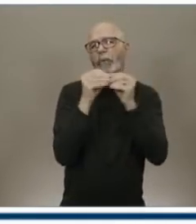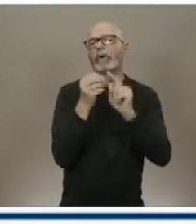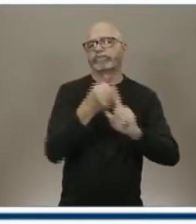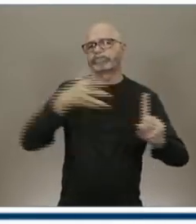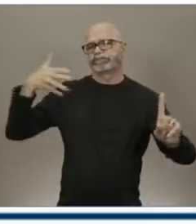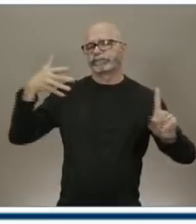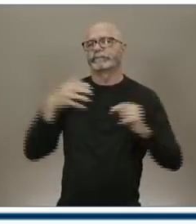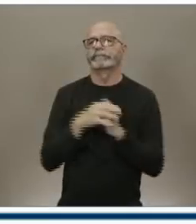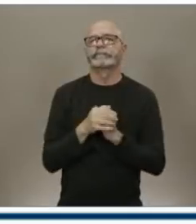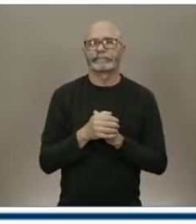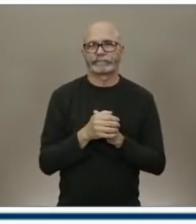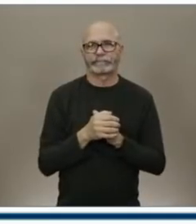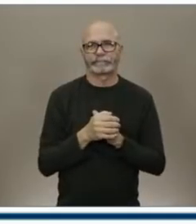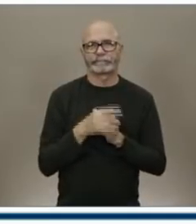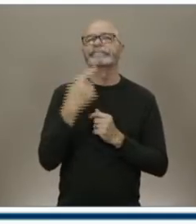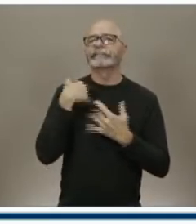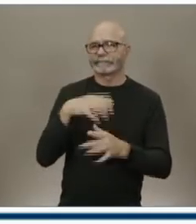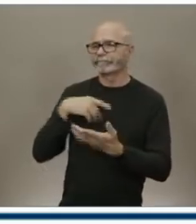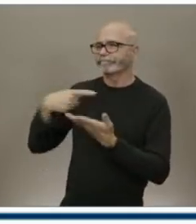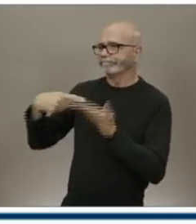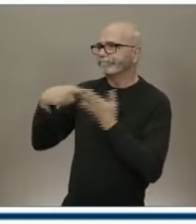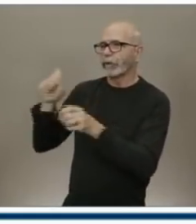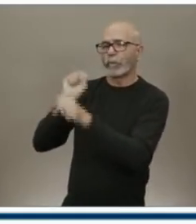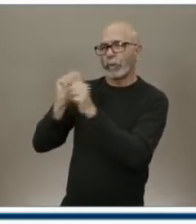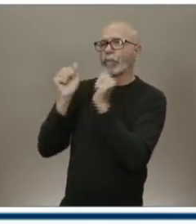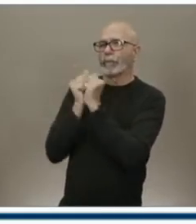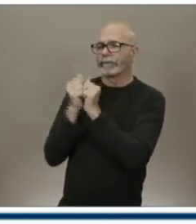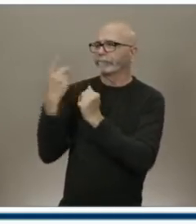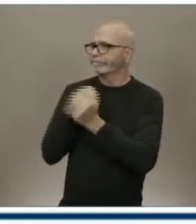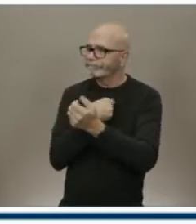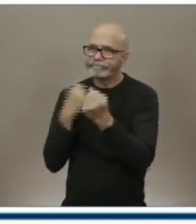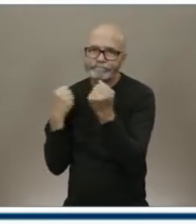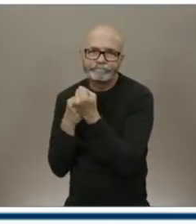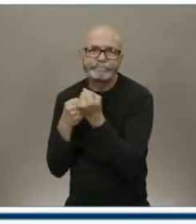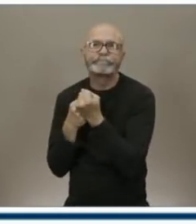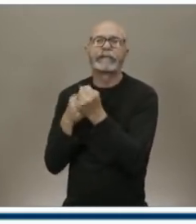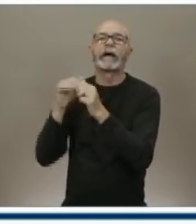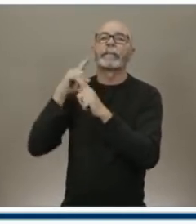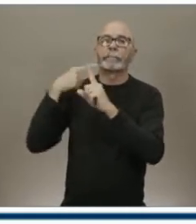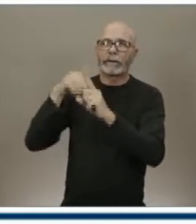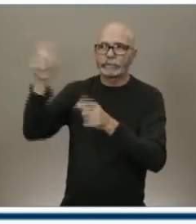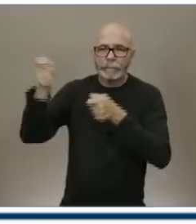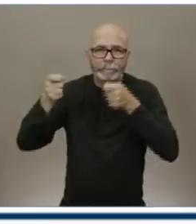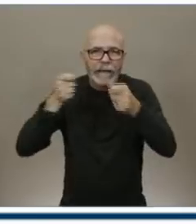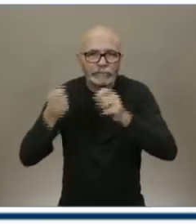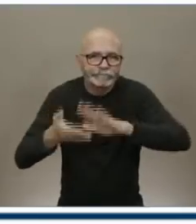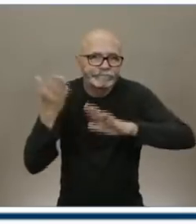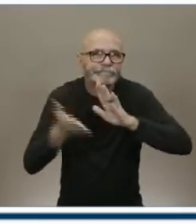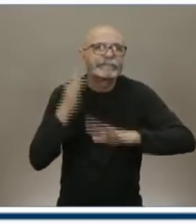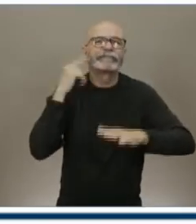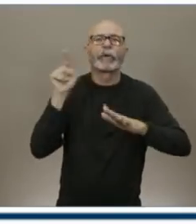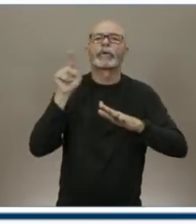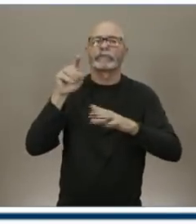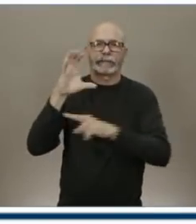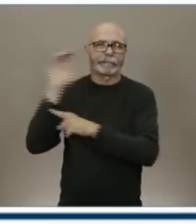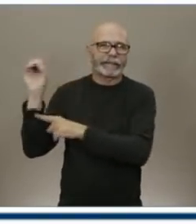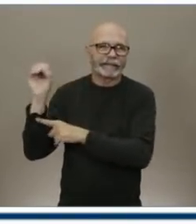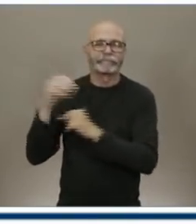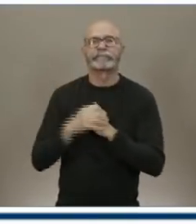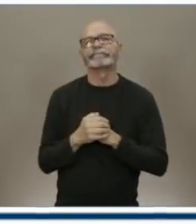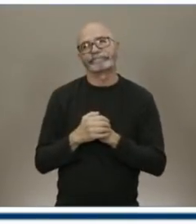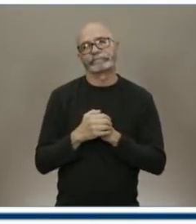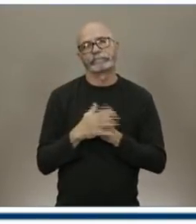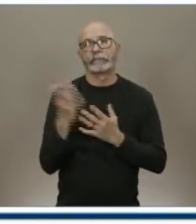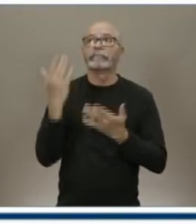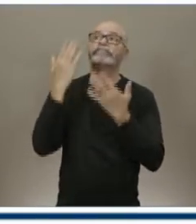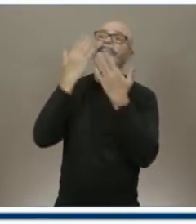operators to support the company and as they manage their business. But I want to say, first of all, a big shout out and thank you to this